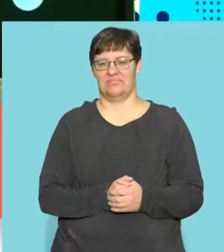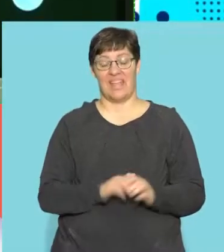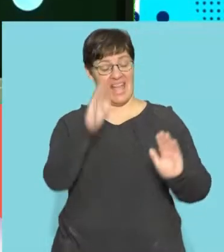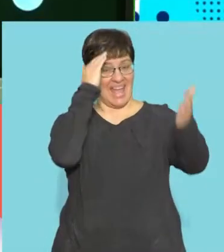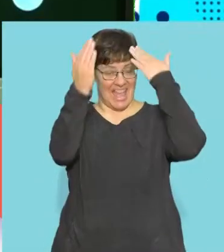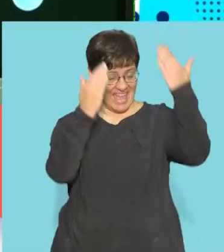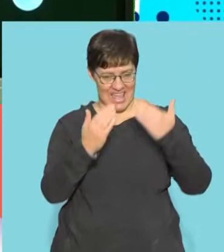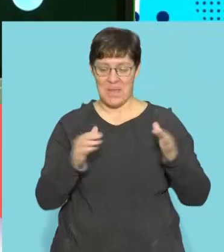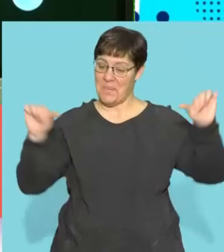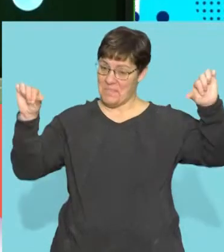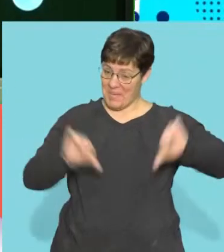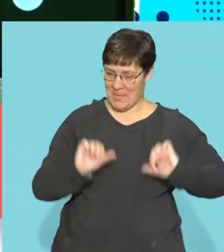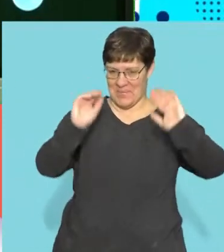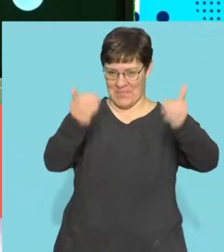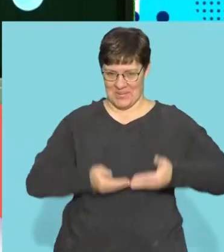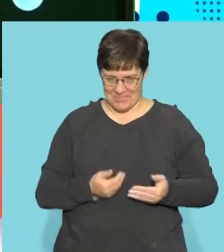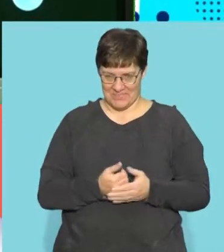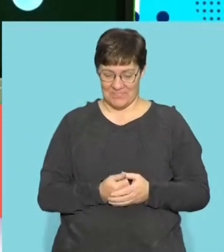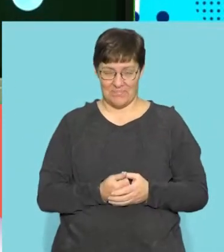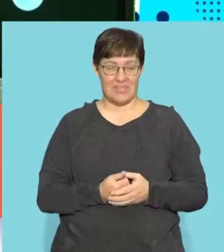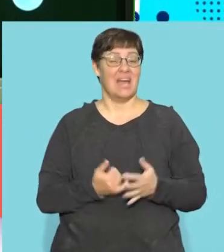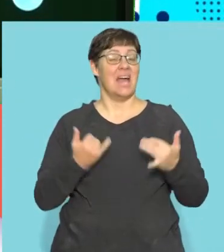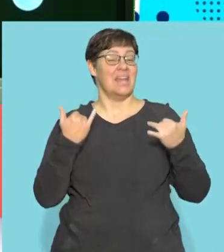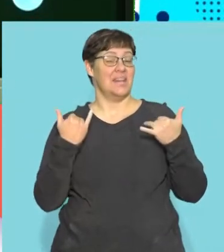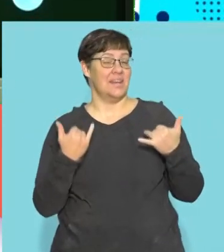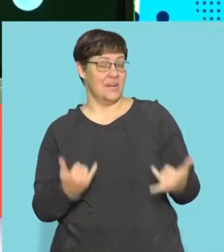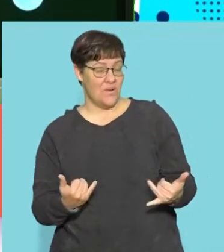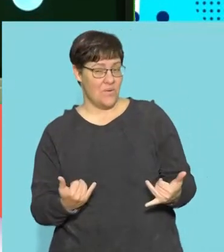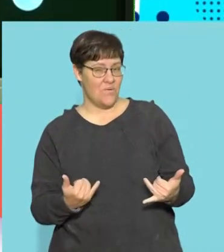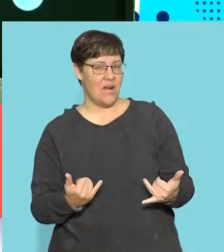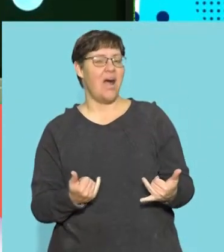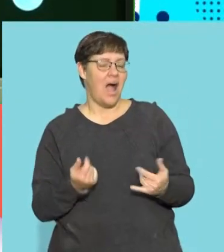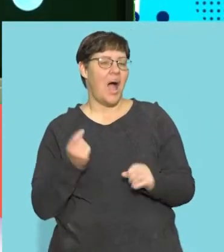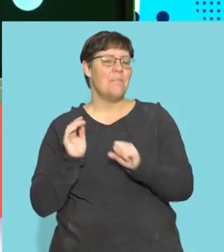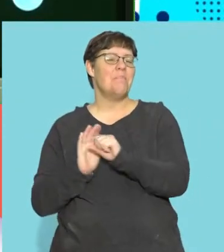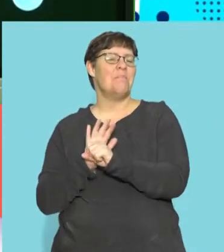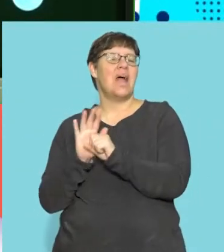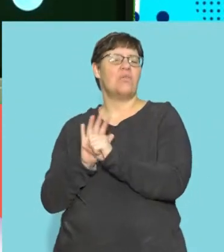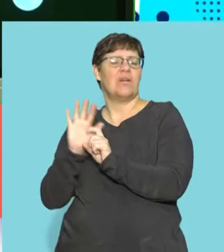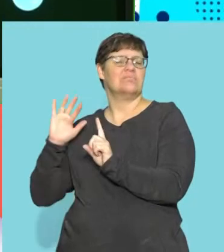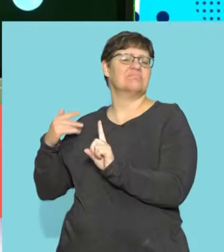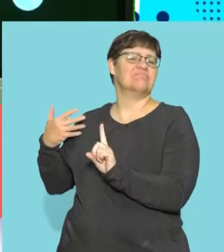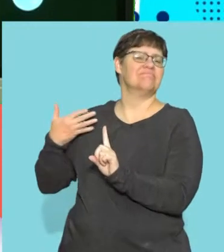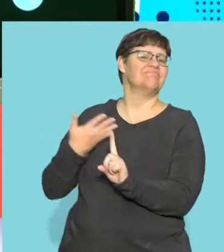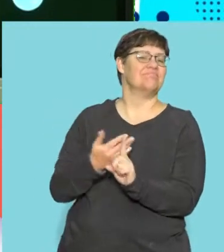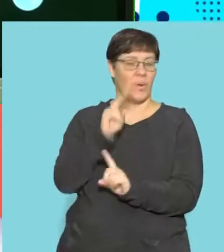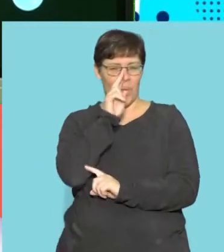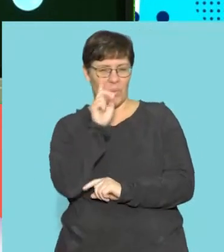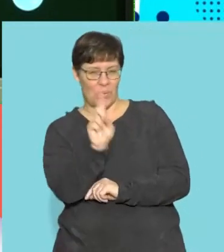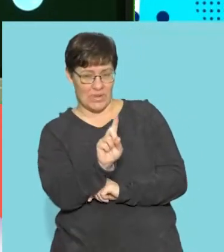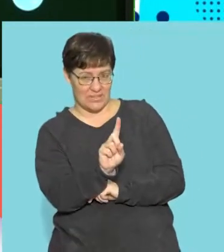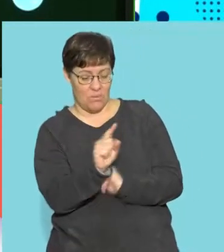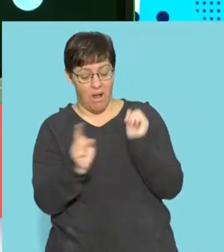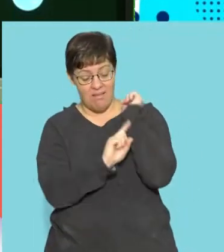Hi guys, welcome back. So now I want to give you guys a quick background of what we've been looking at, because this